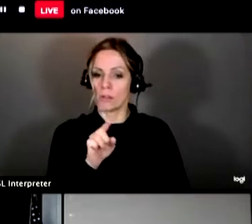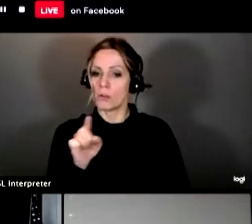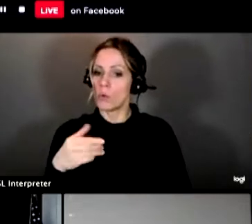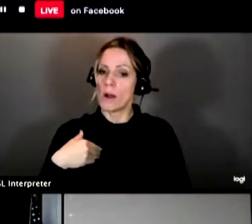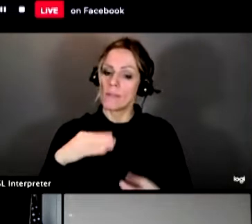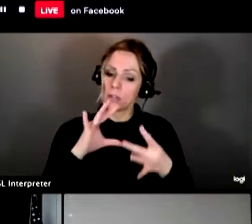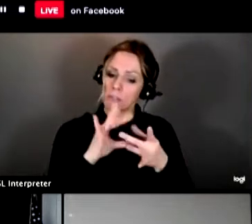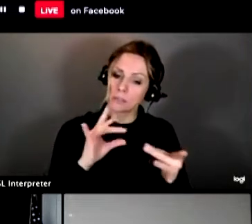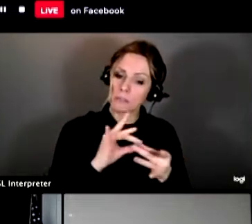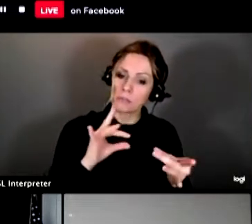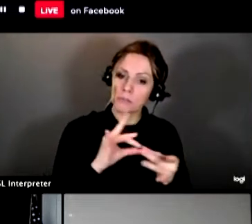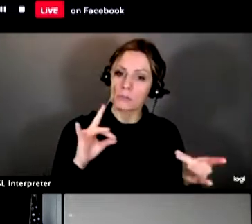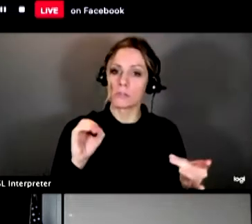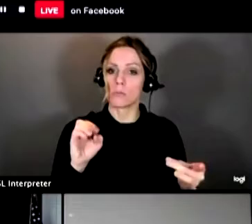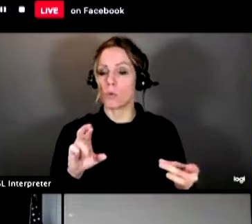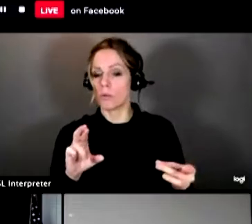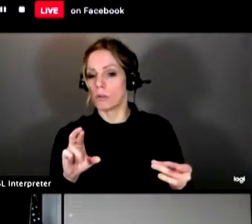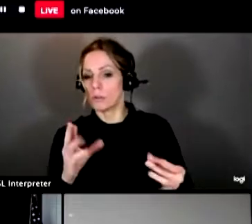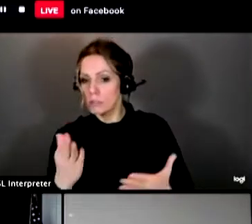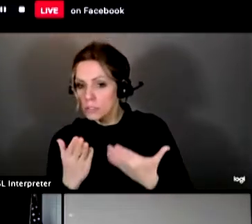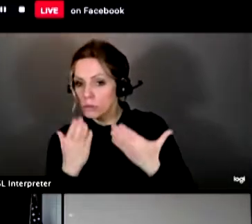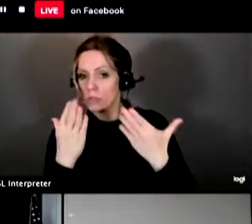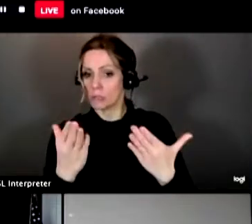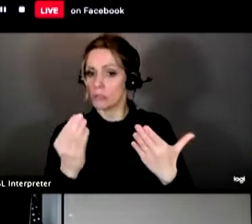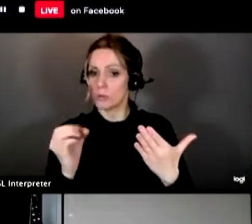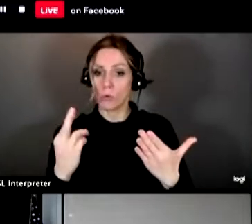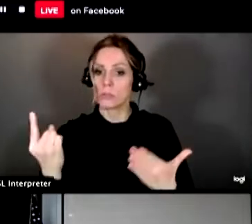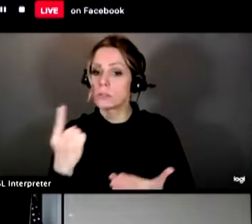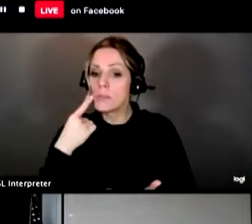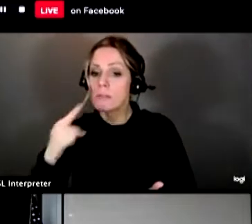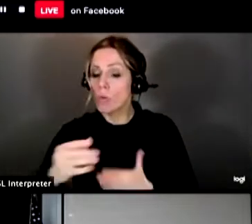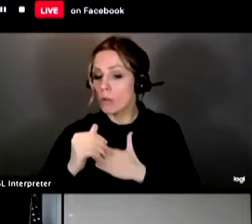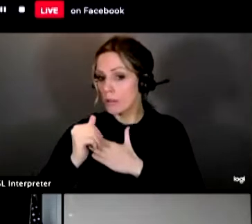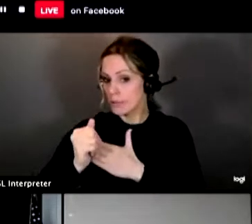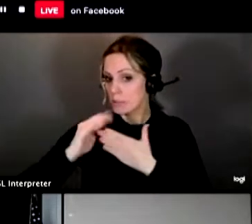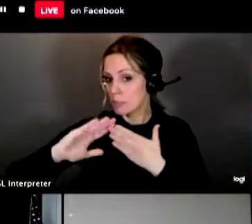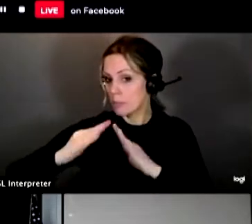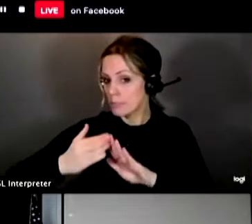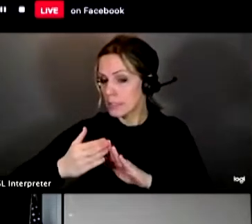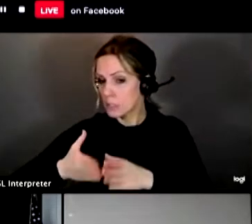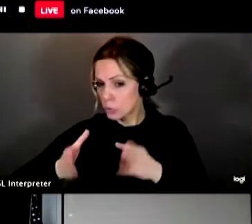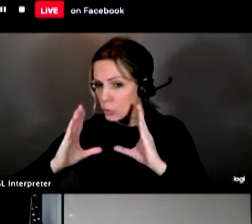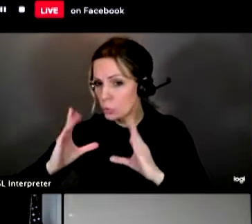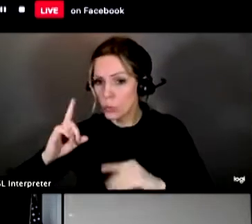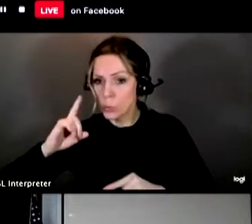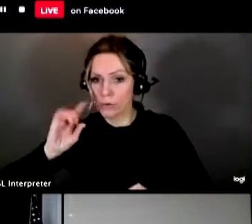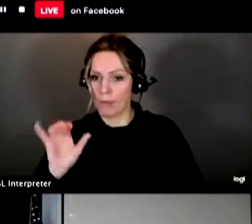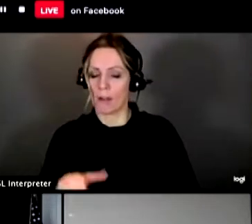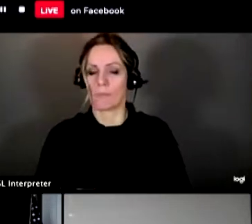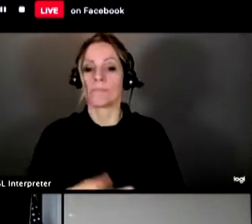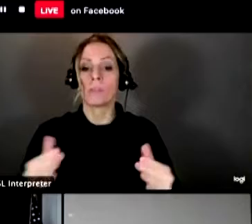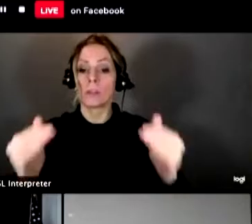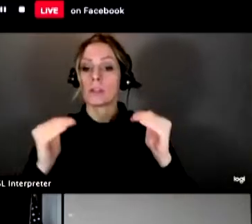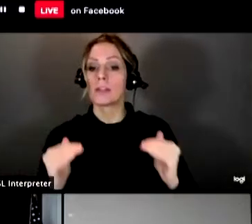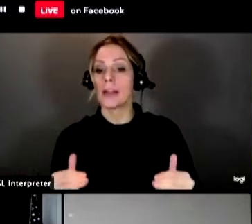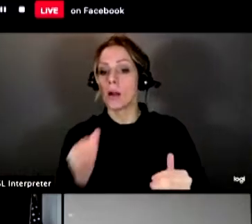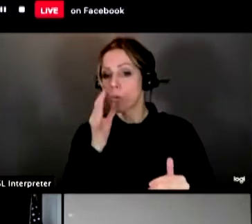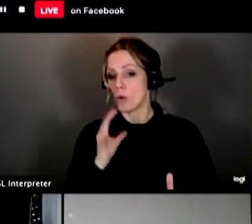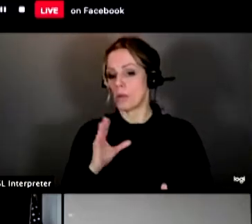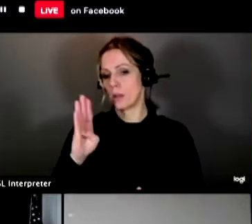you've got something you want the leadership of the city to hear. The next caller we're going to go to is Beverly in Salt Lake